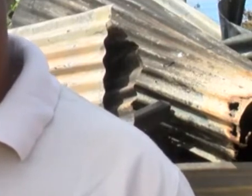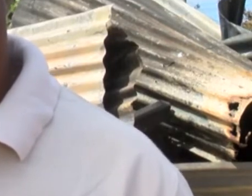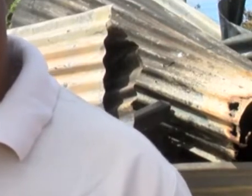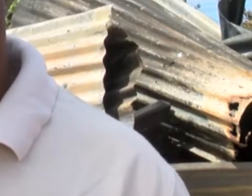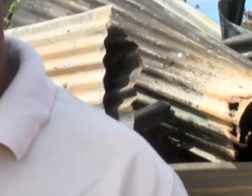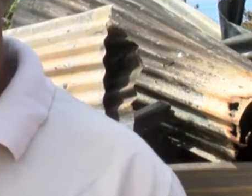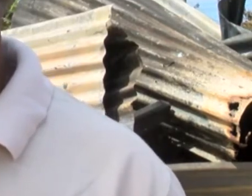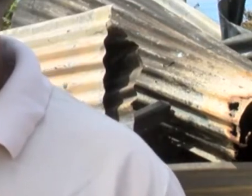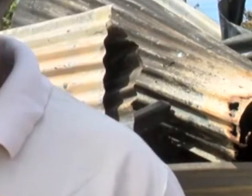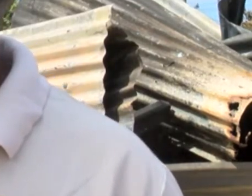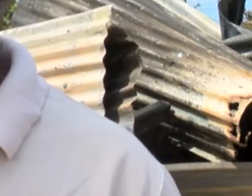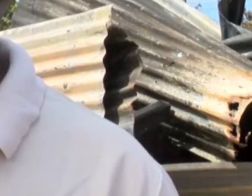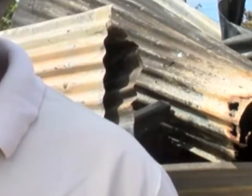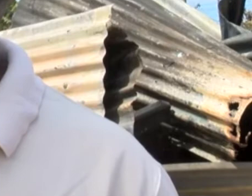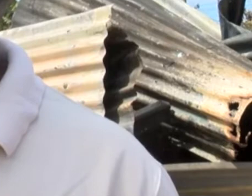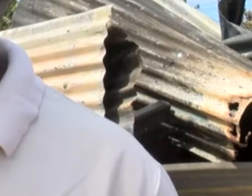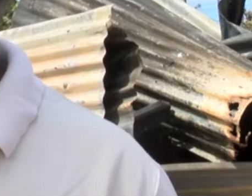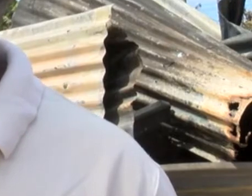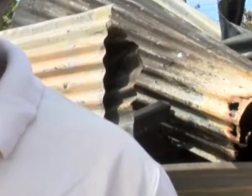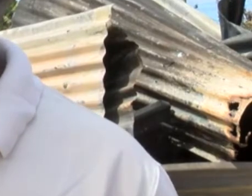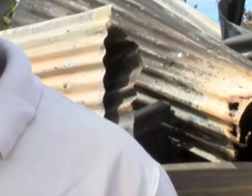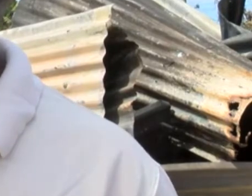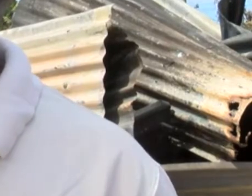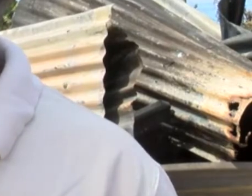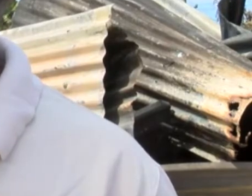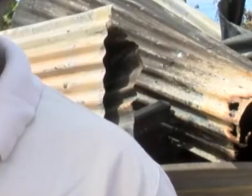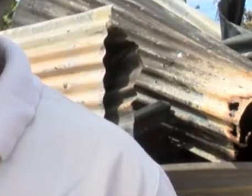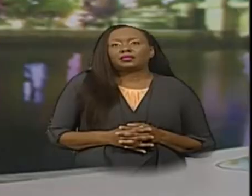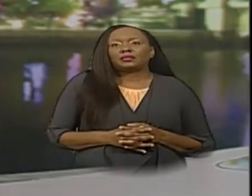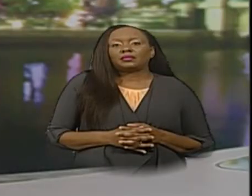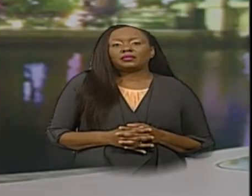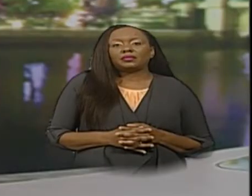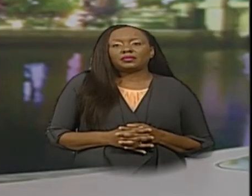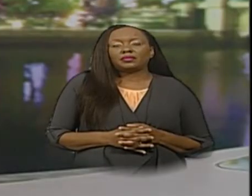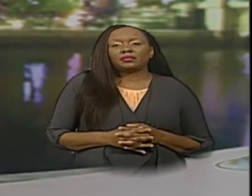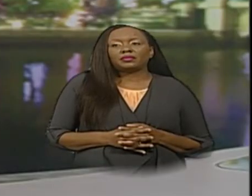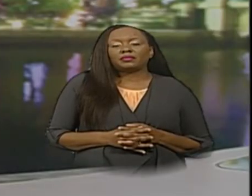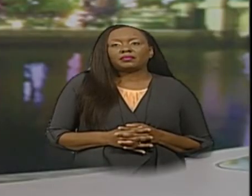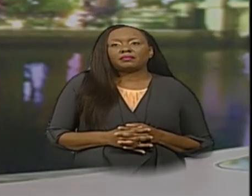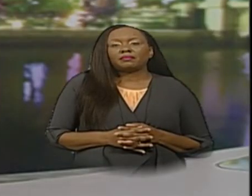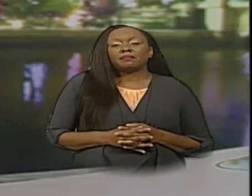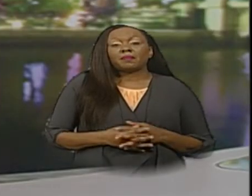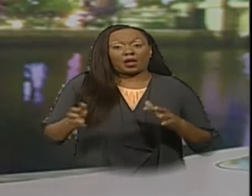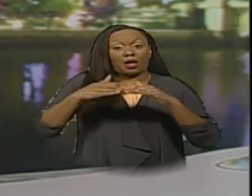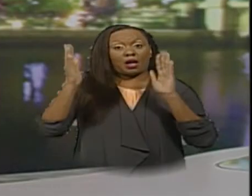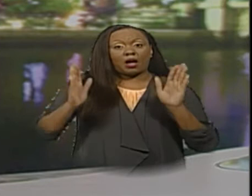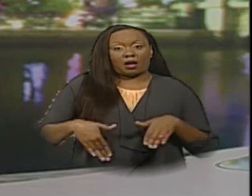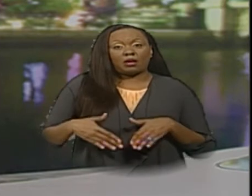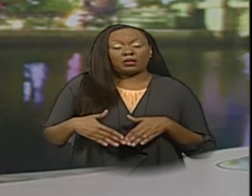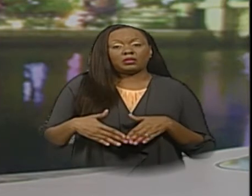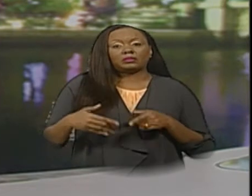Colin Jordan, Dave Cumberbatch. Spoke to both individuals. An adjacent house occupied by